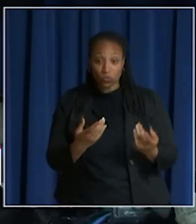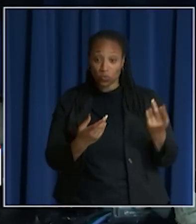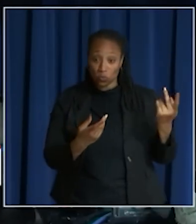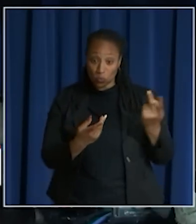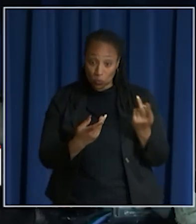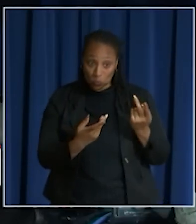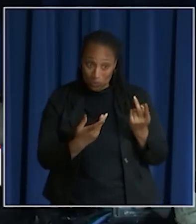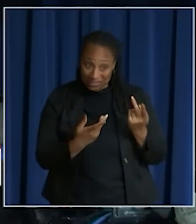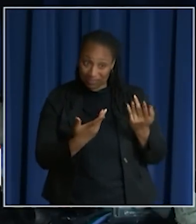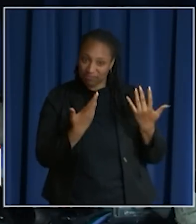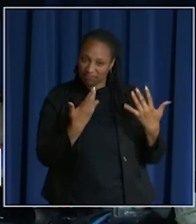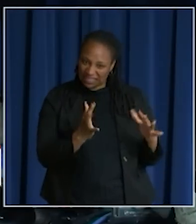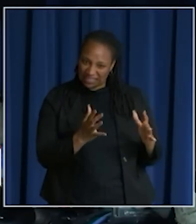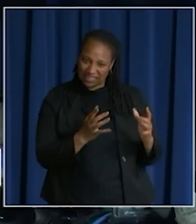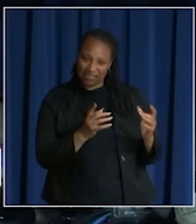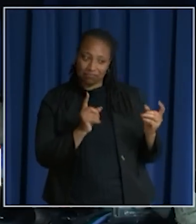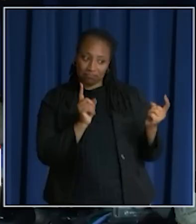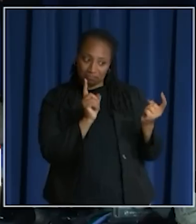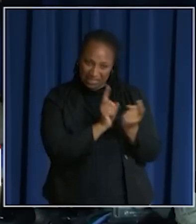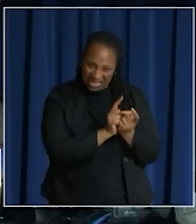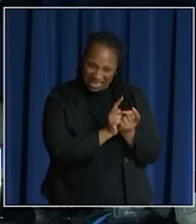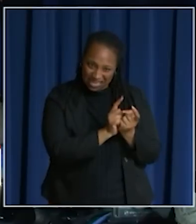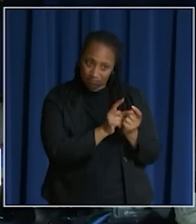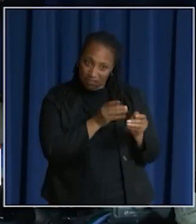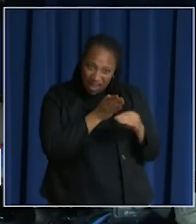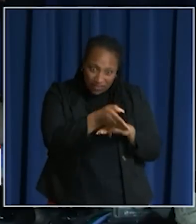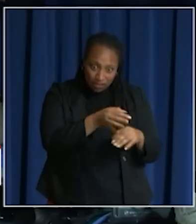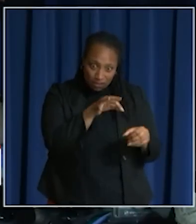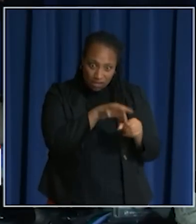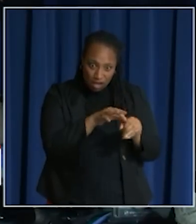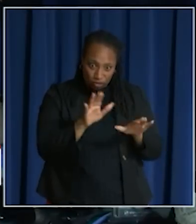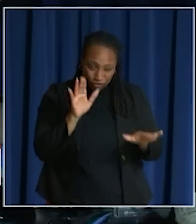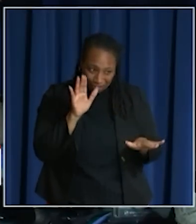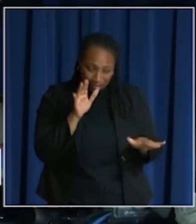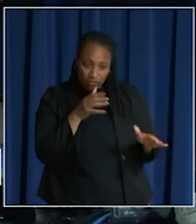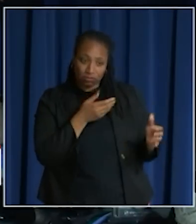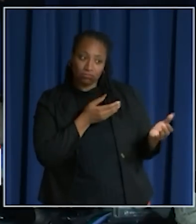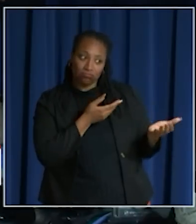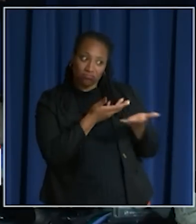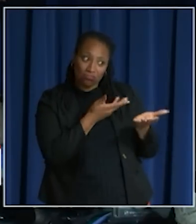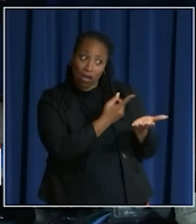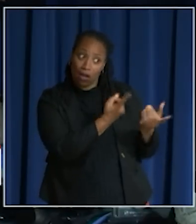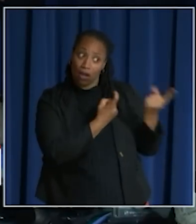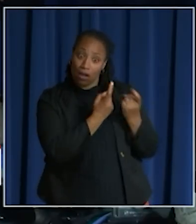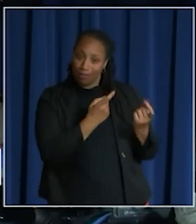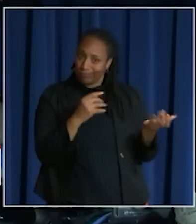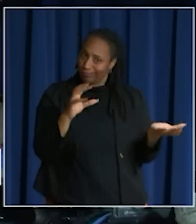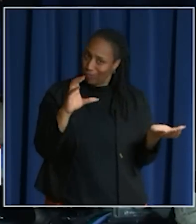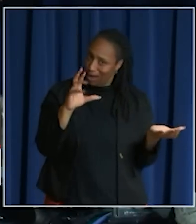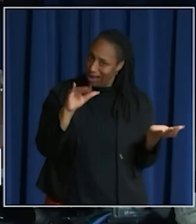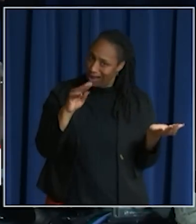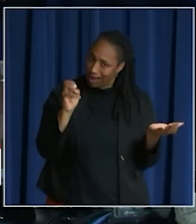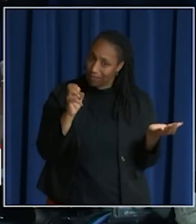We went over how we're seeing decreases. So the president is read in on our efforts.